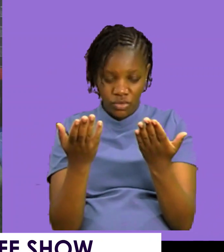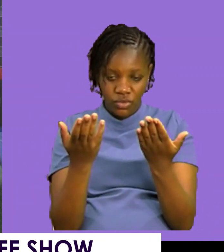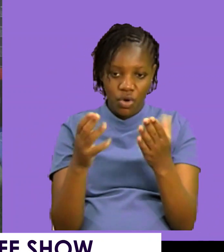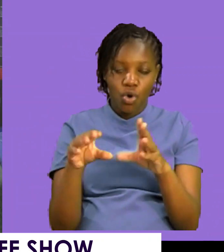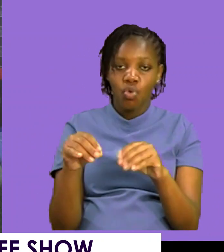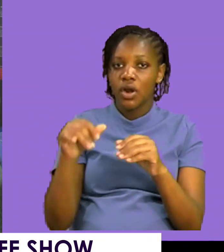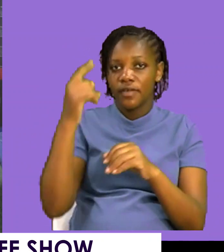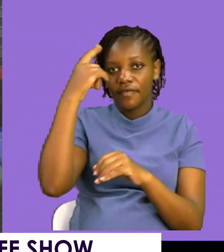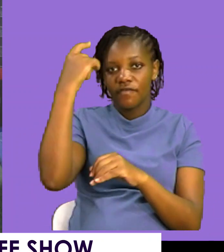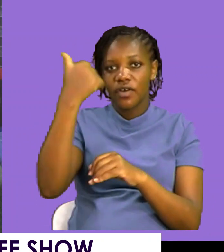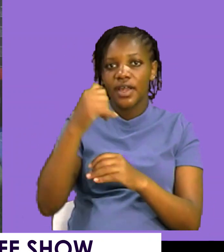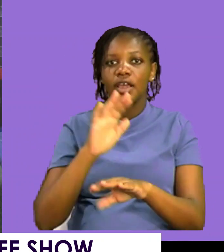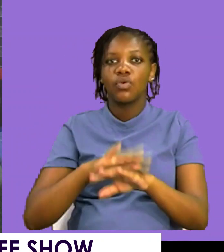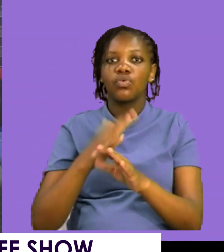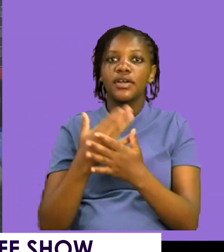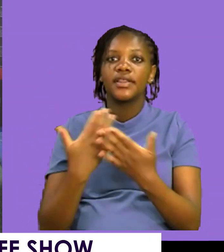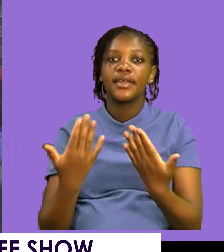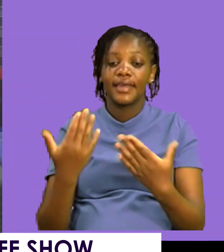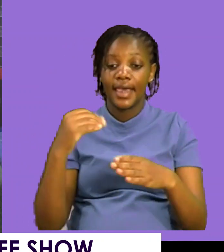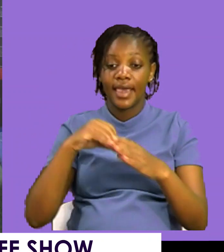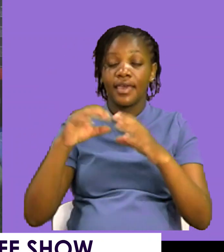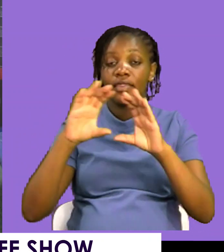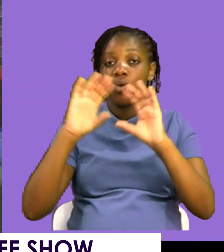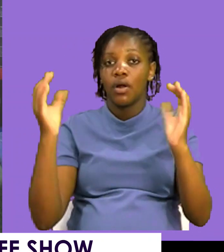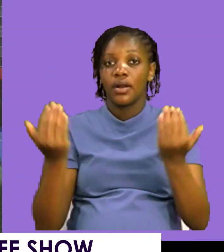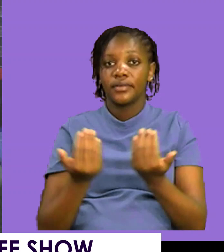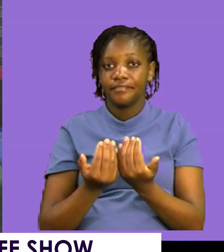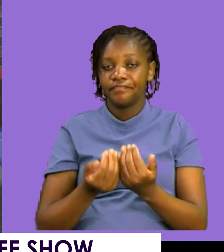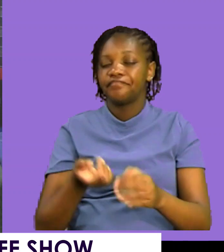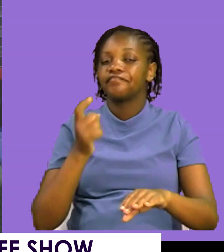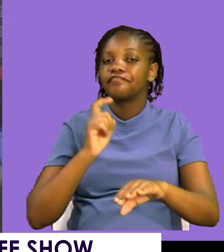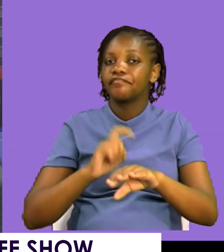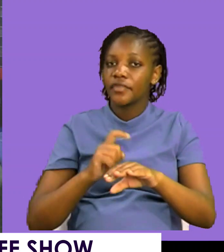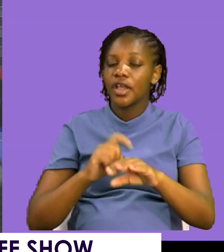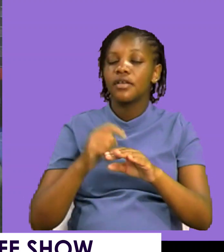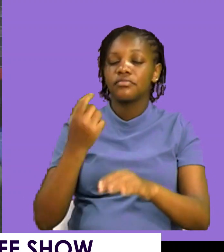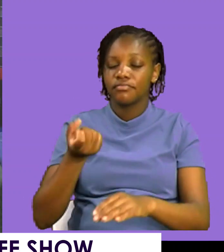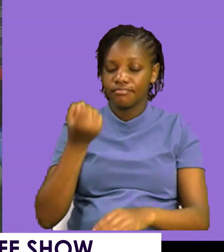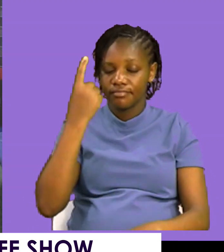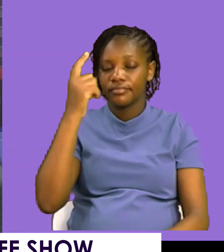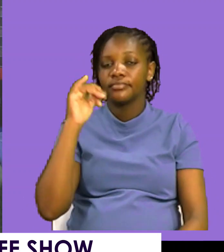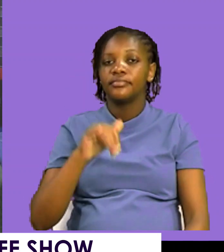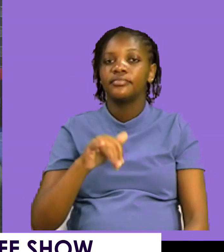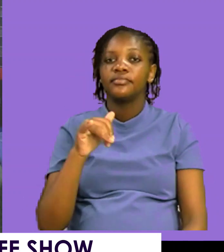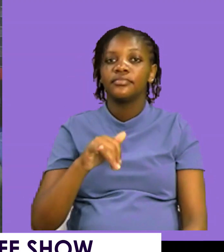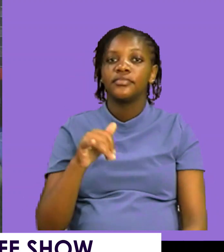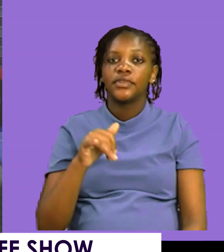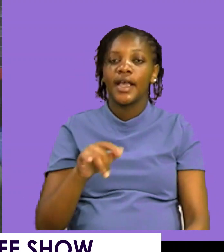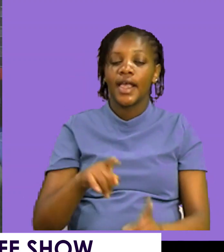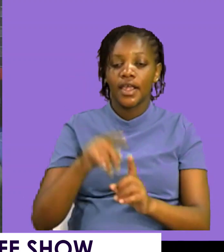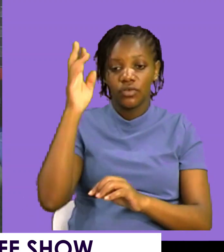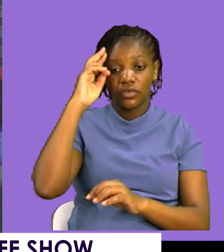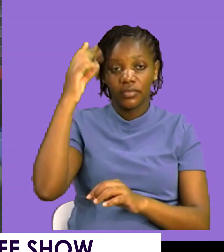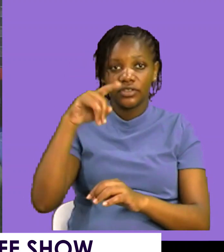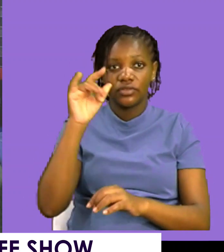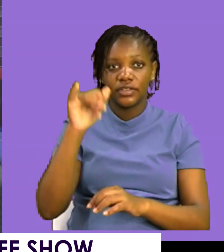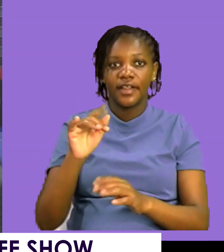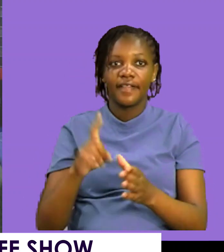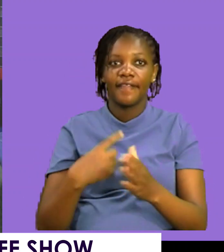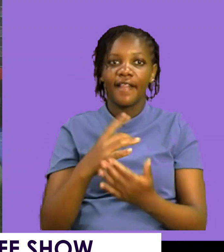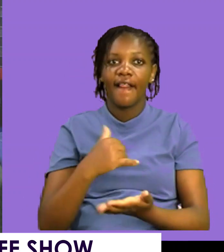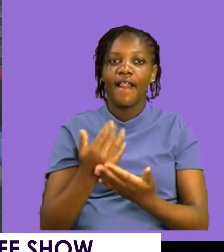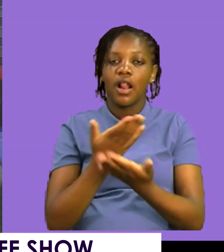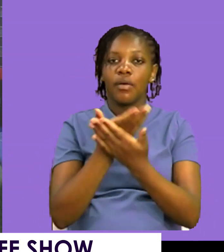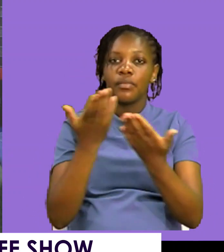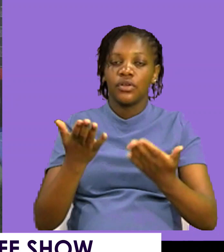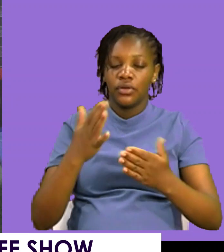qualify for any good thing under the sun. The moment you recognize, you remind yourself that, it helps you calm